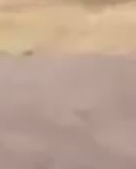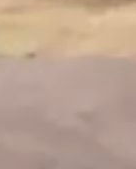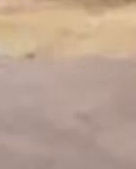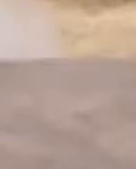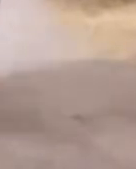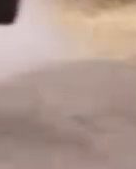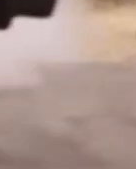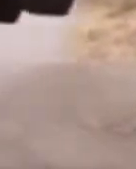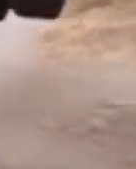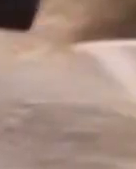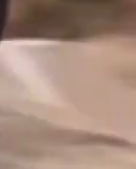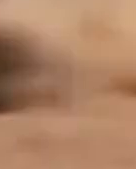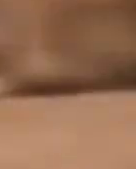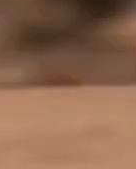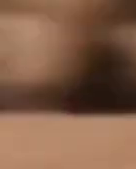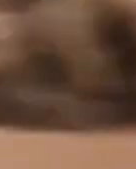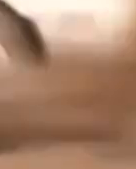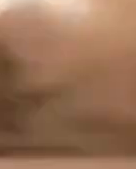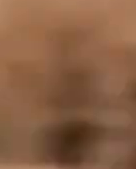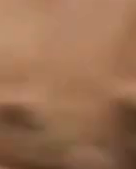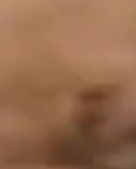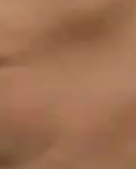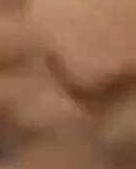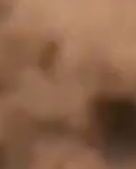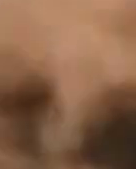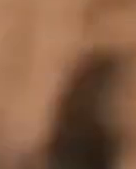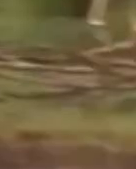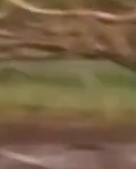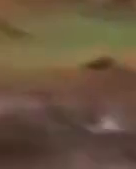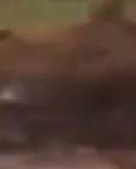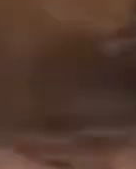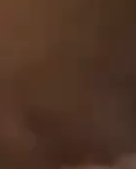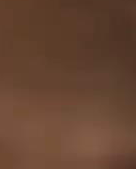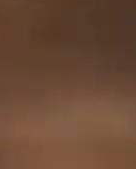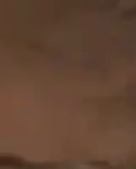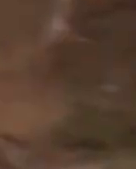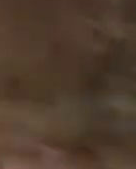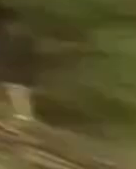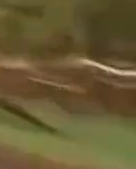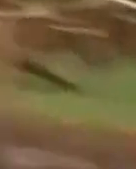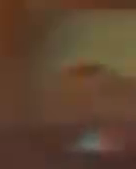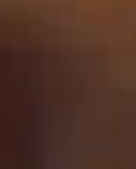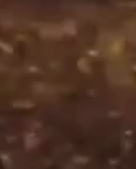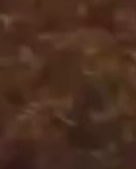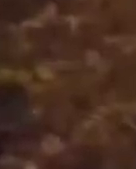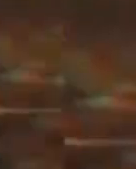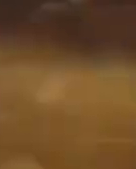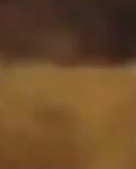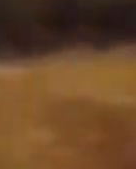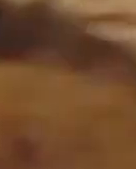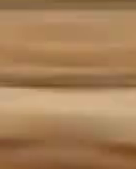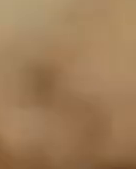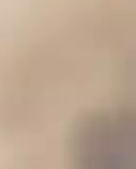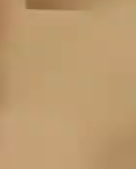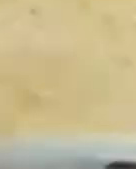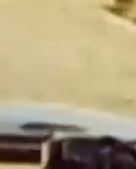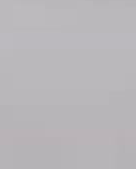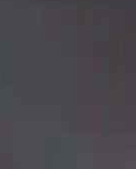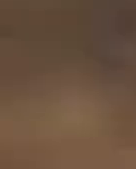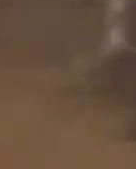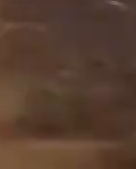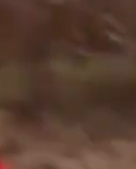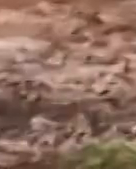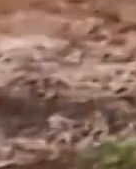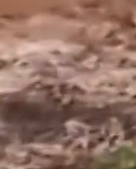on Kenya's rough terrain at breakneck speeds. Experience the thrills, adrenaline,